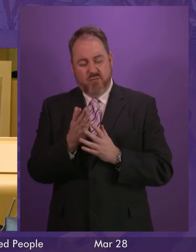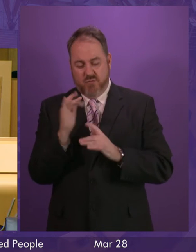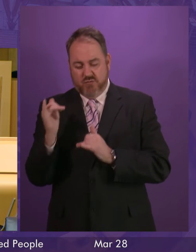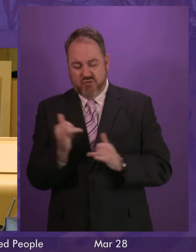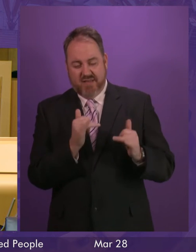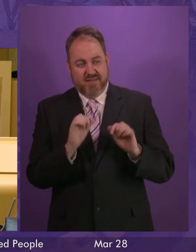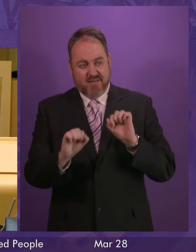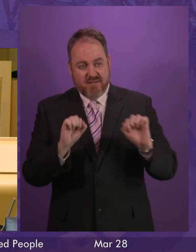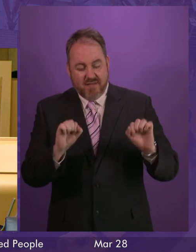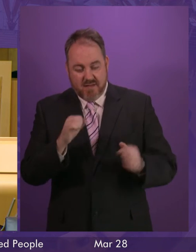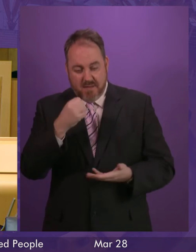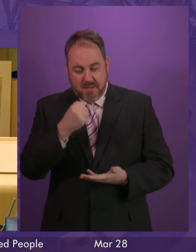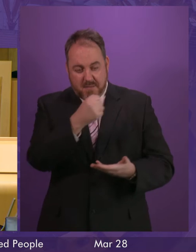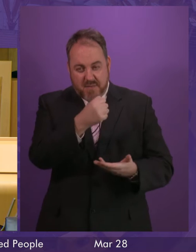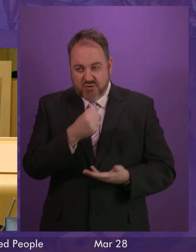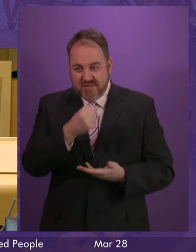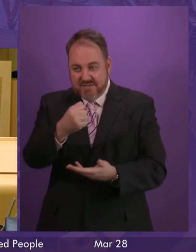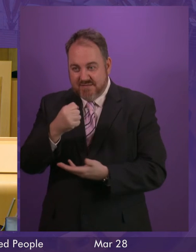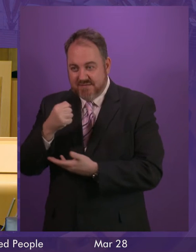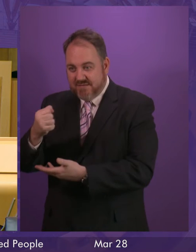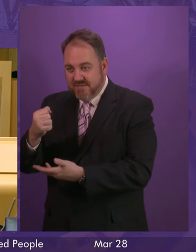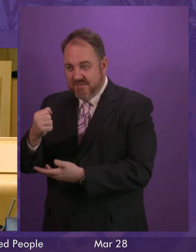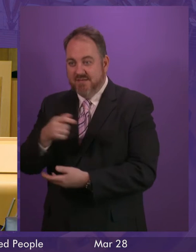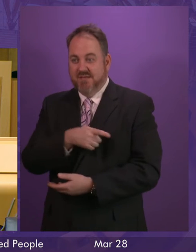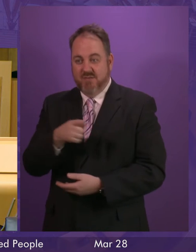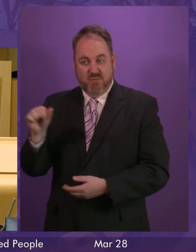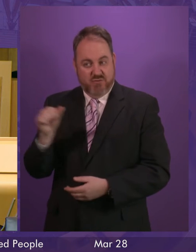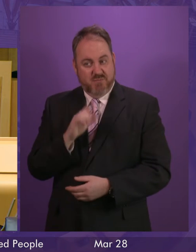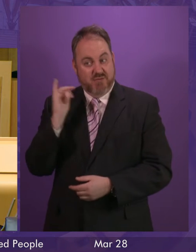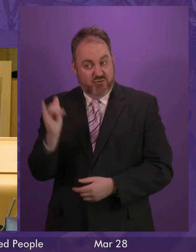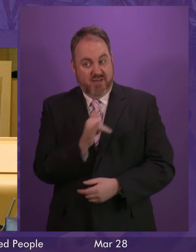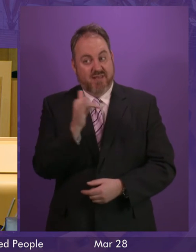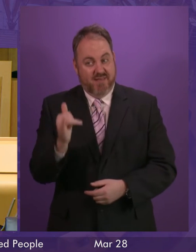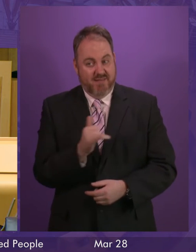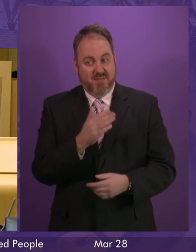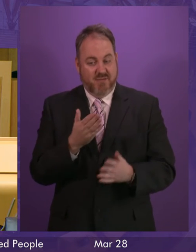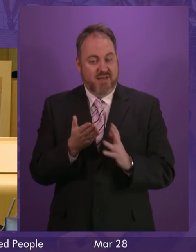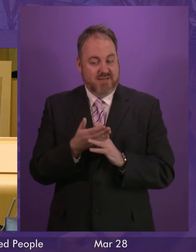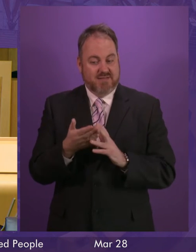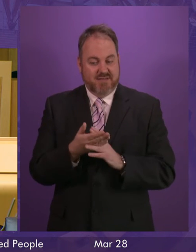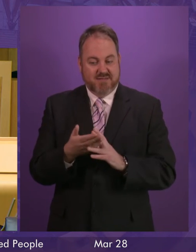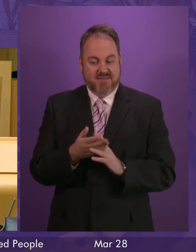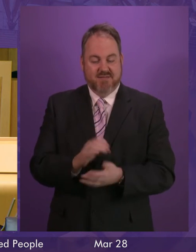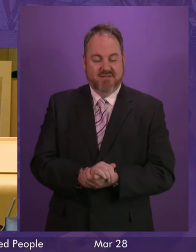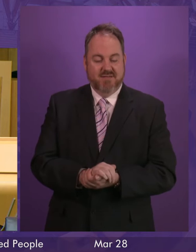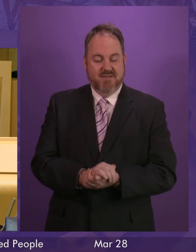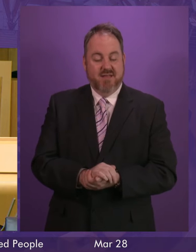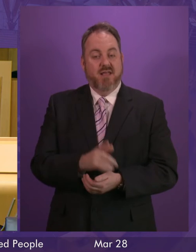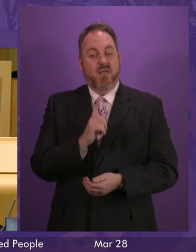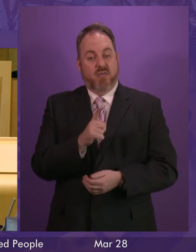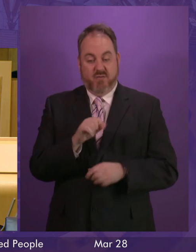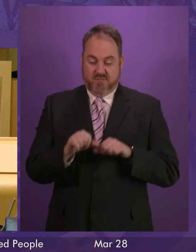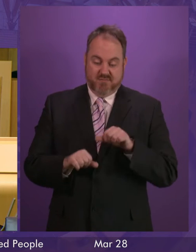issue that was raised and highlighted by the Equality and Human Rights Commission more recently. And, of course, such measures